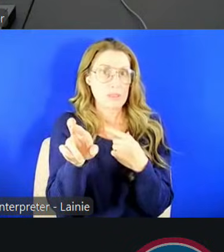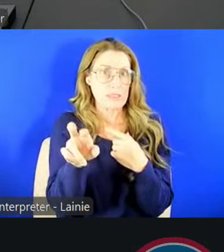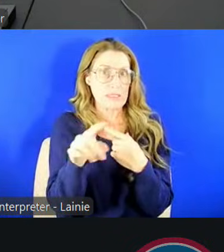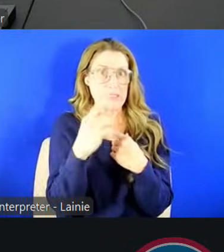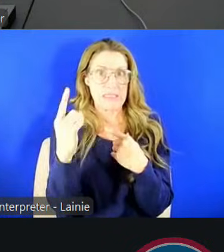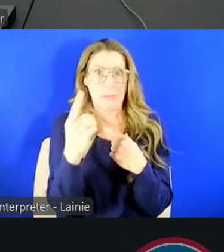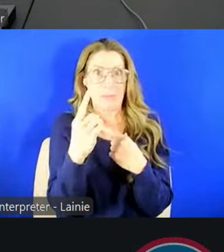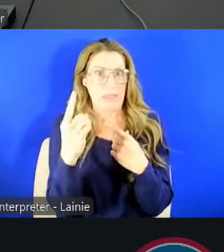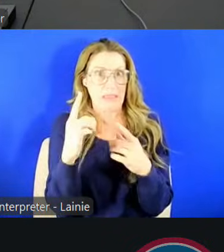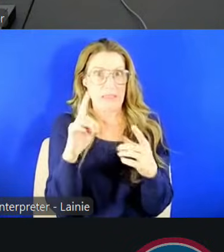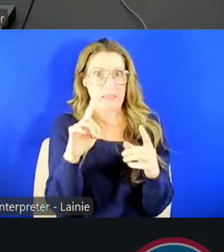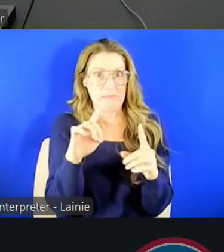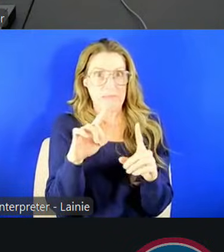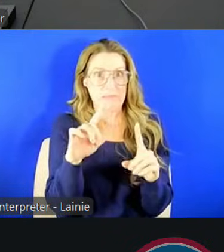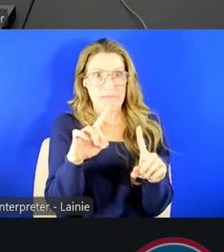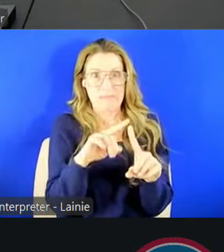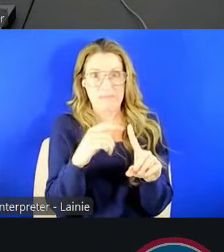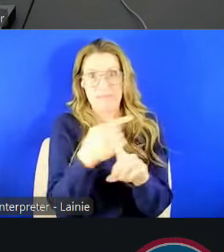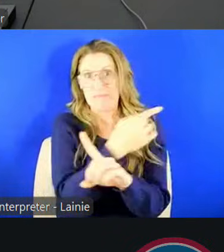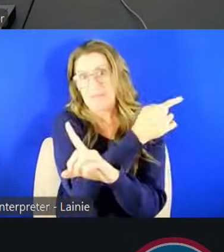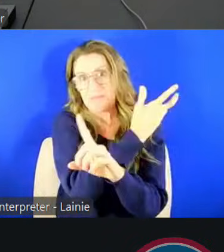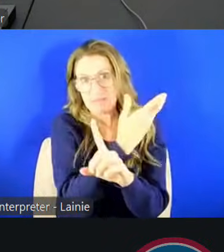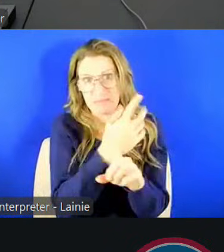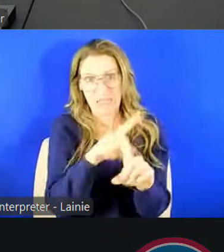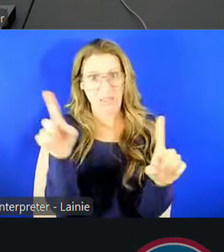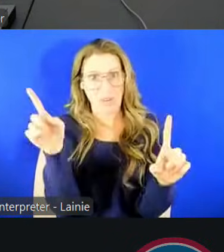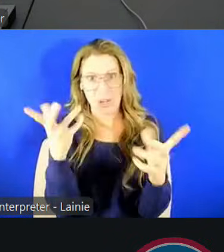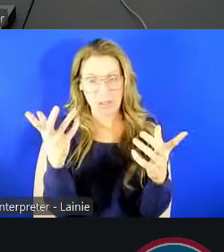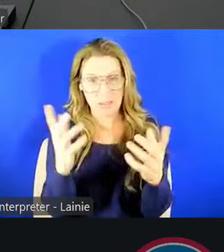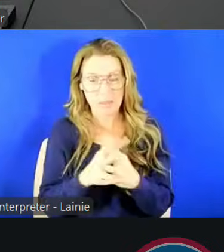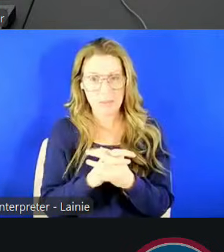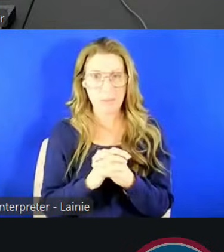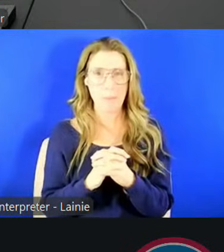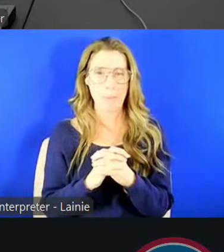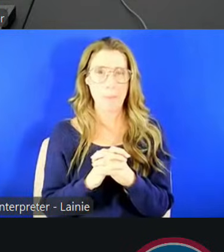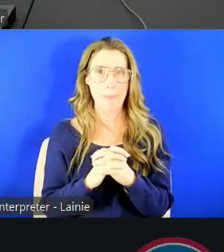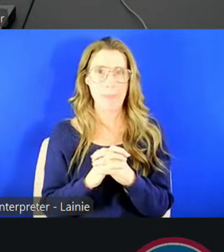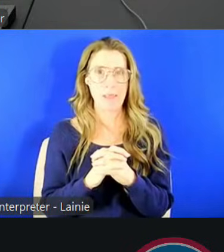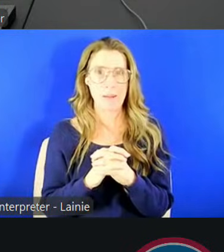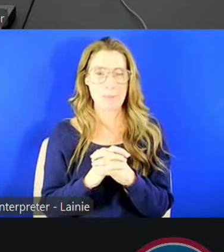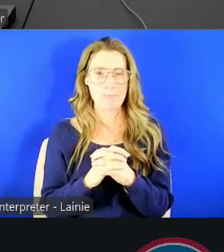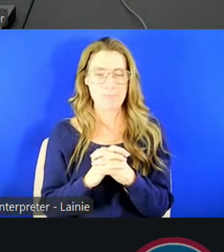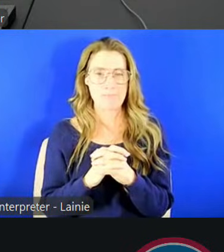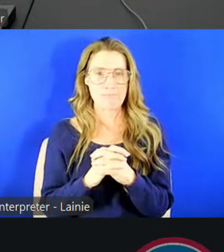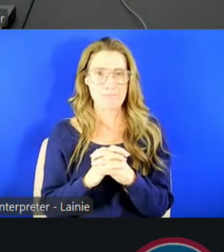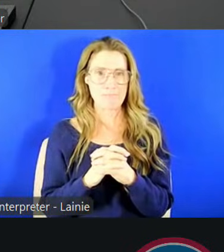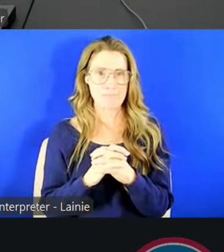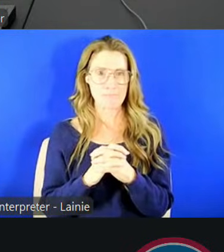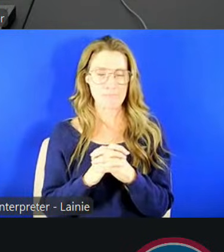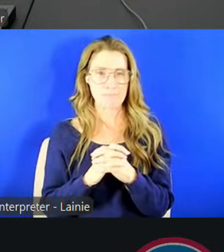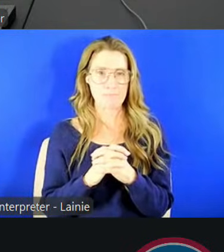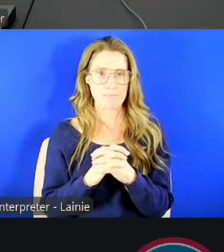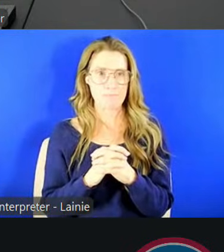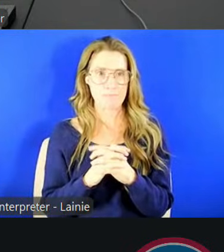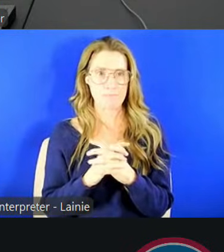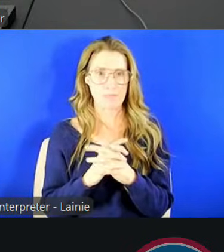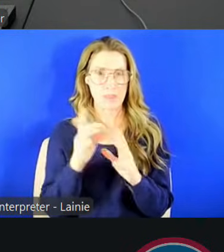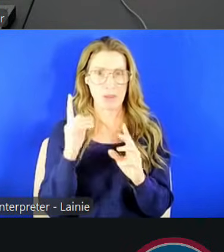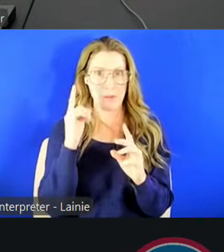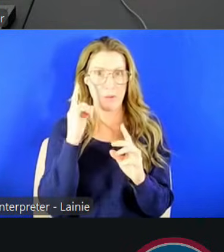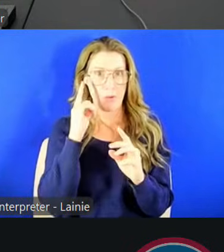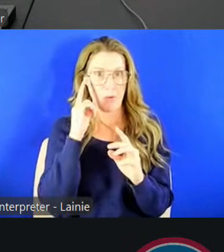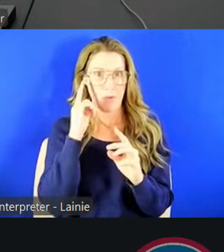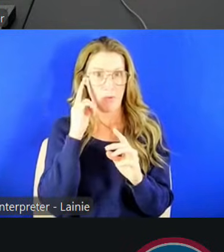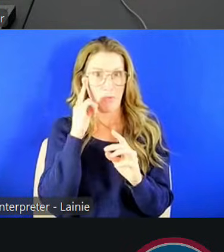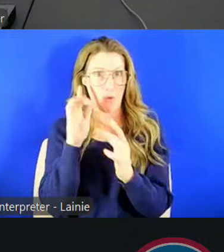beyond that we're looking at that, you know, and obviously for the network itself,